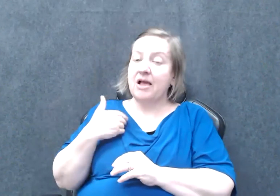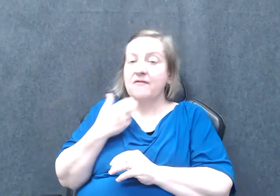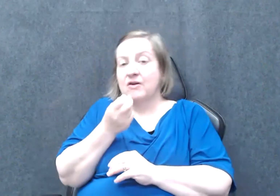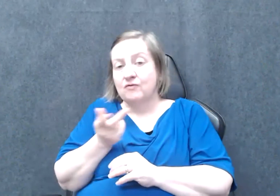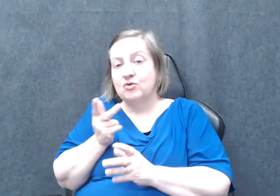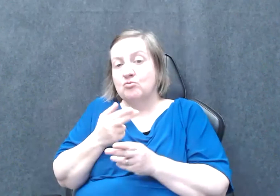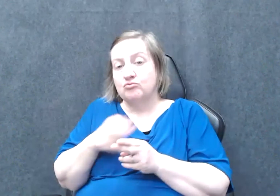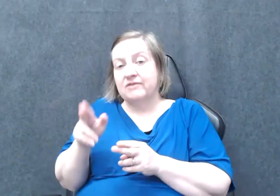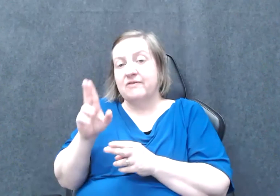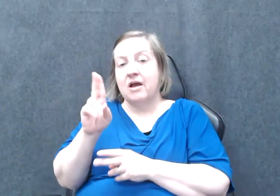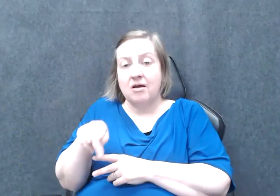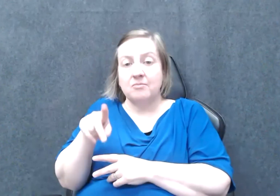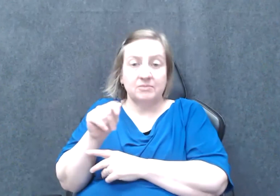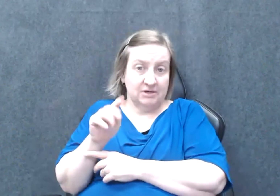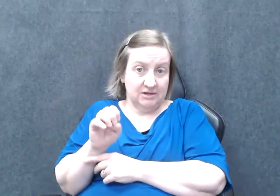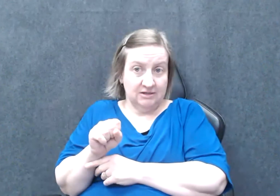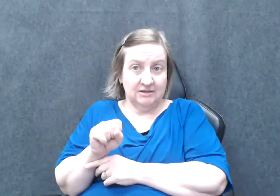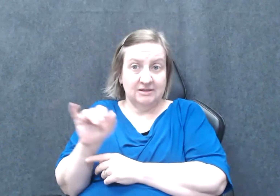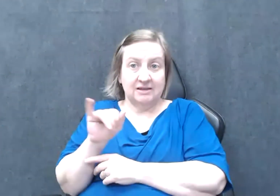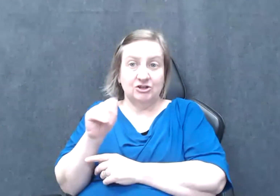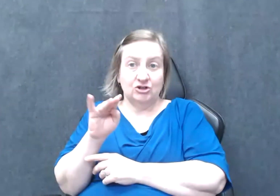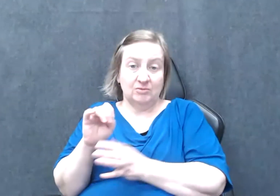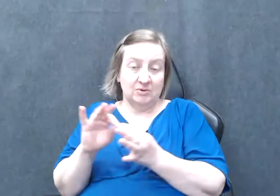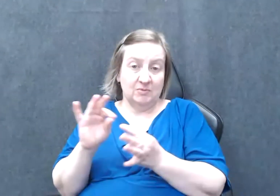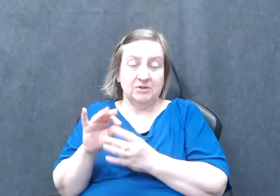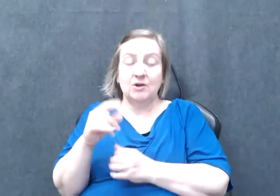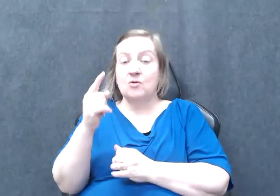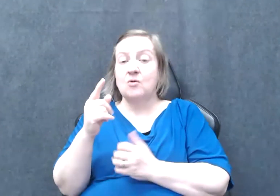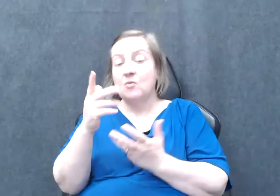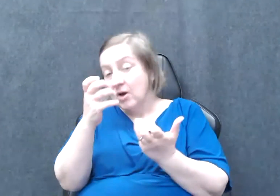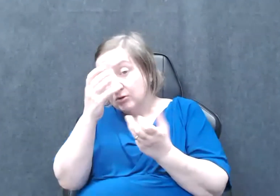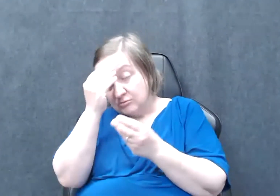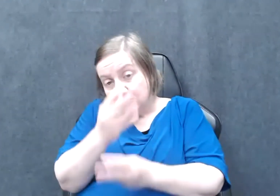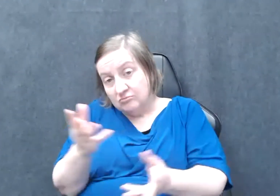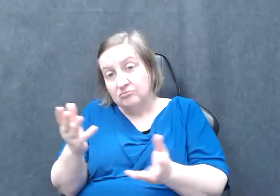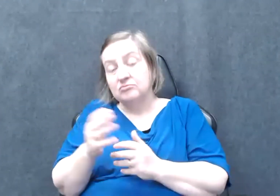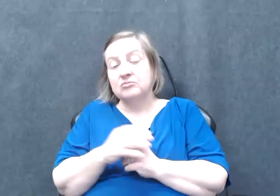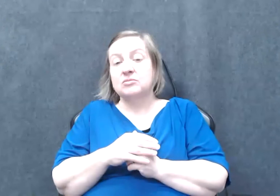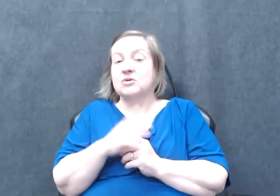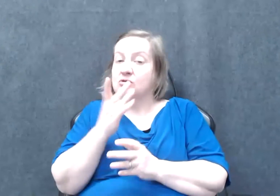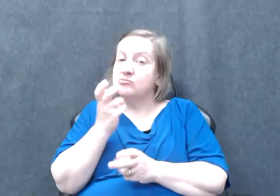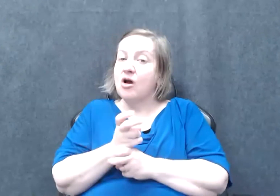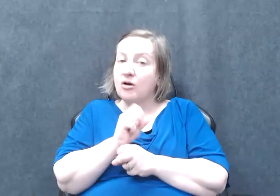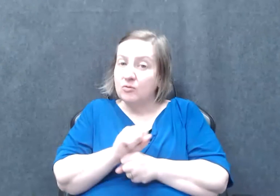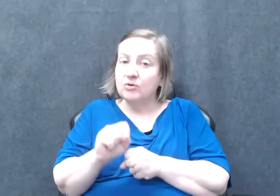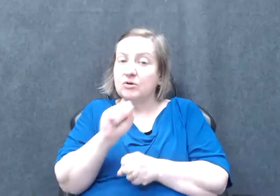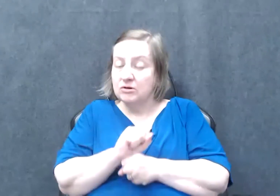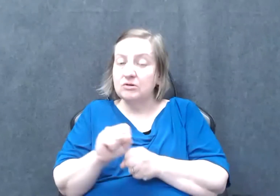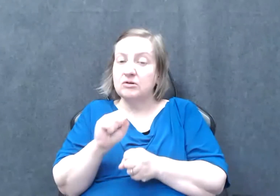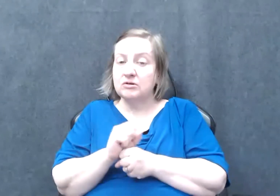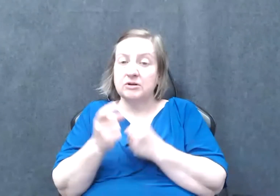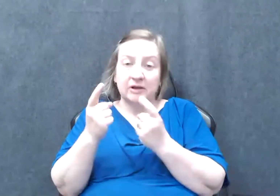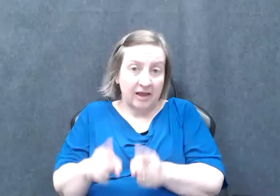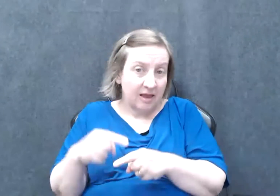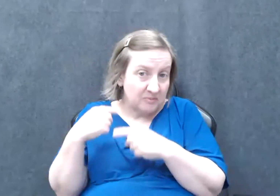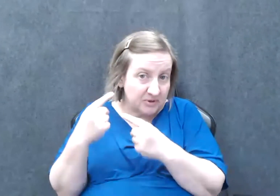of brief updates. As Jamie mentioned, want to give you all a sense of the hard work that has been occurring